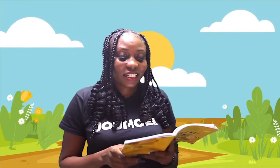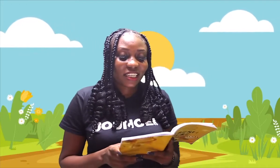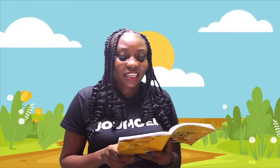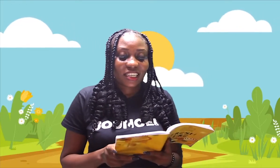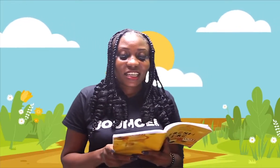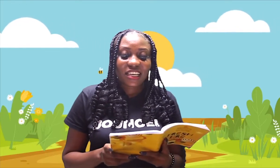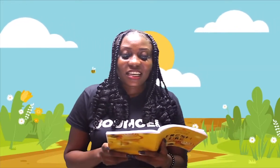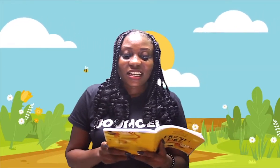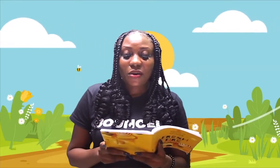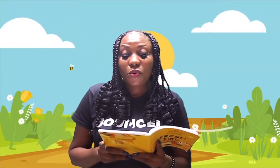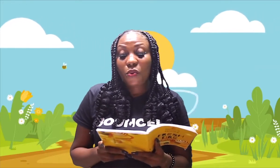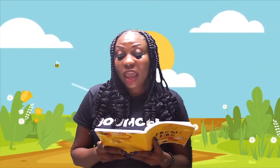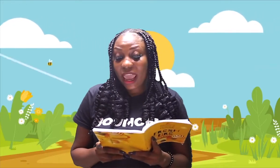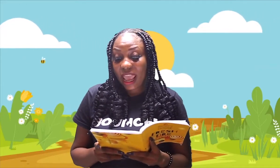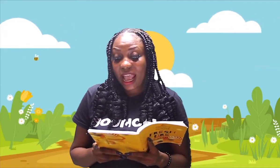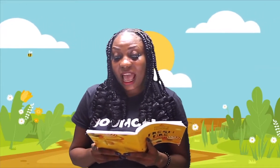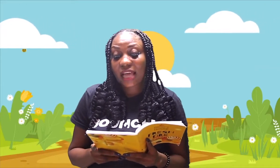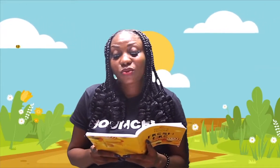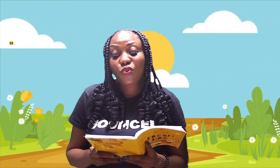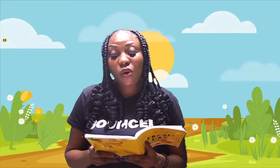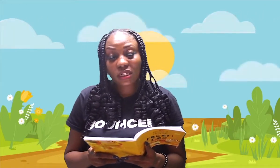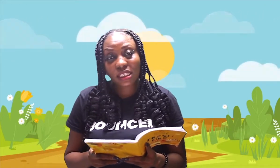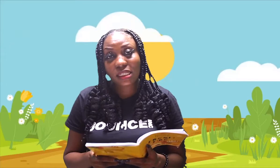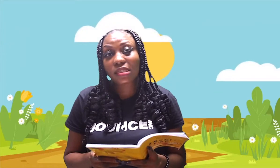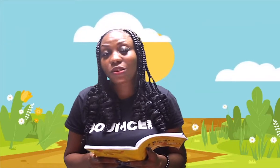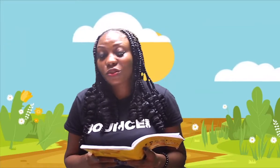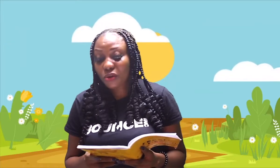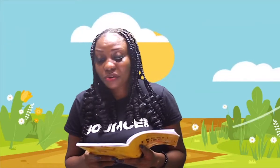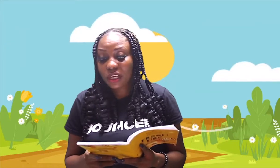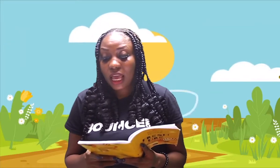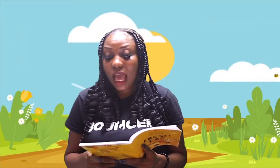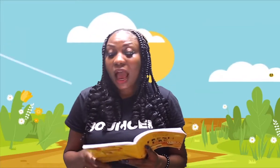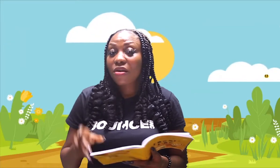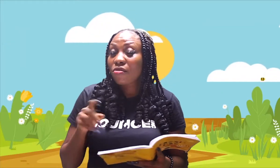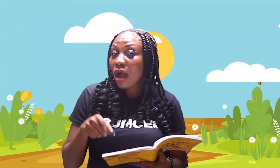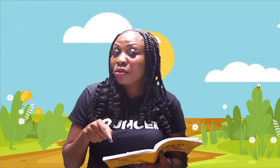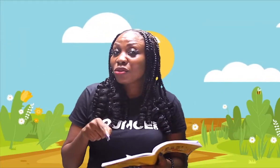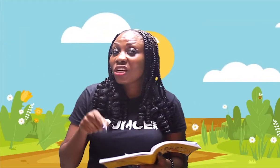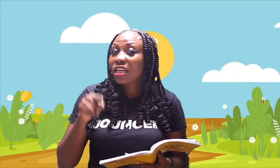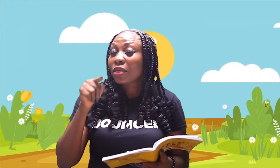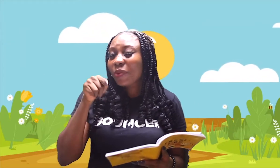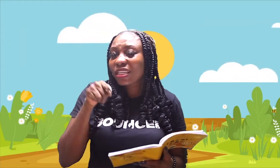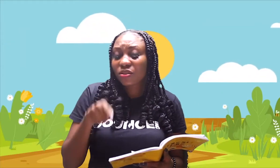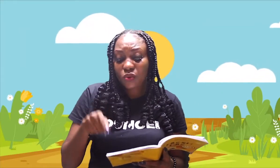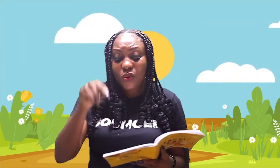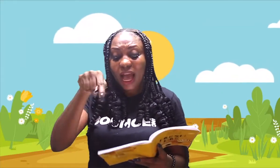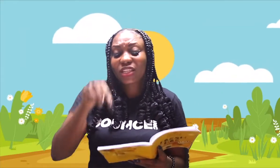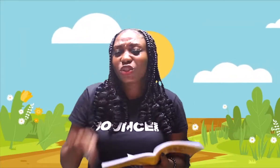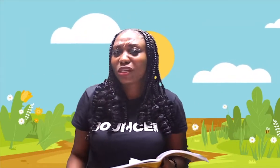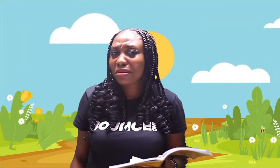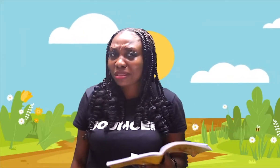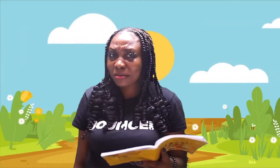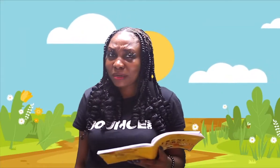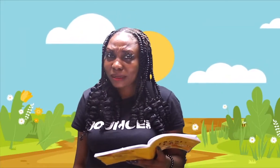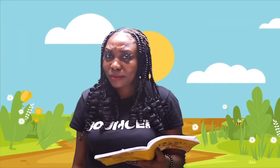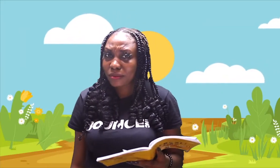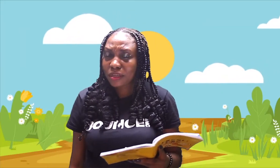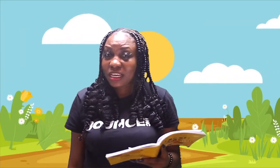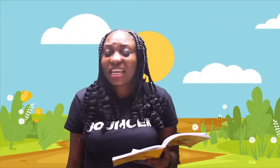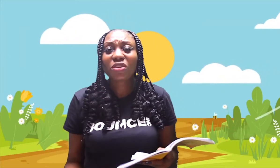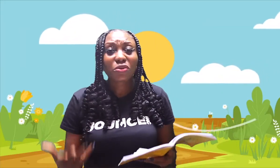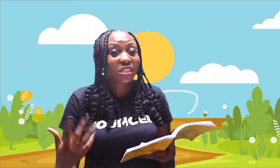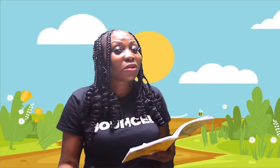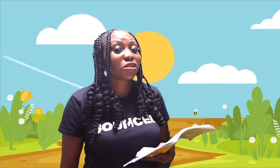Moses? Where and what is the story around the person who had your name in the